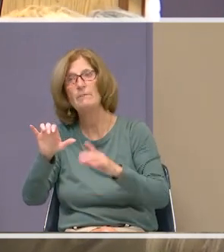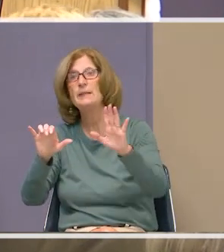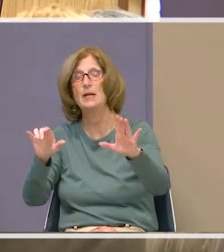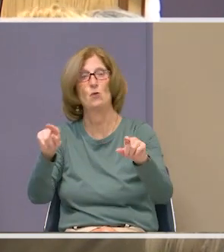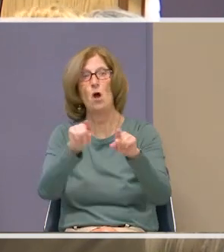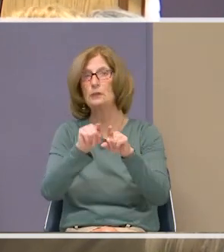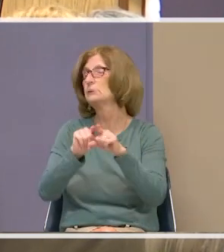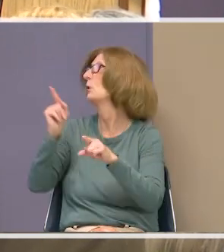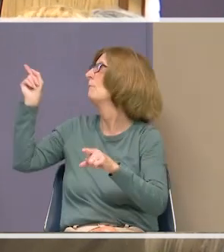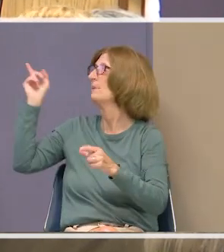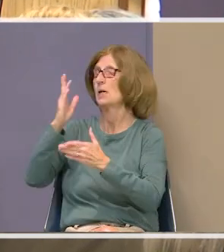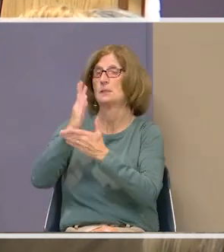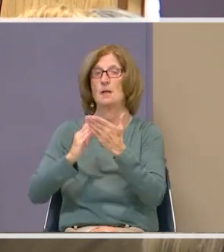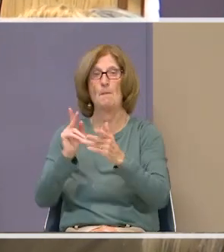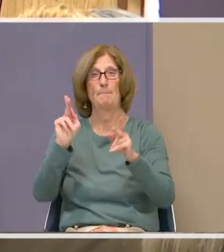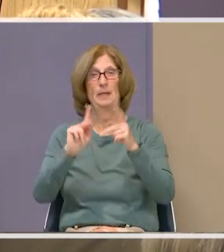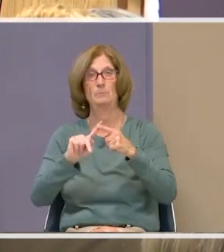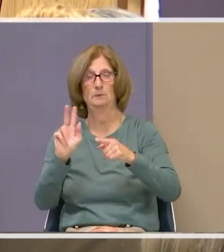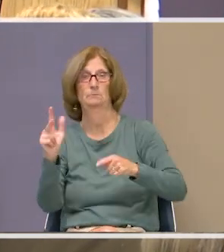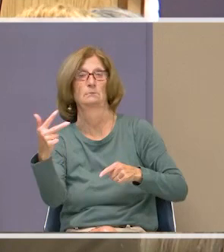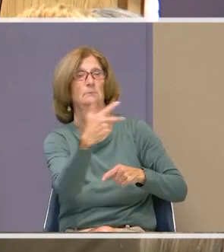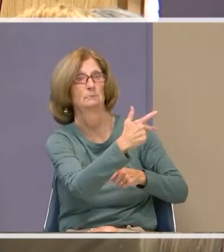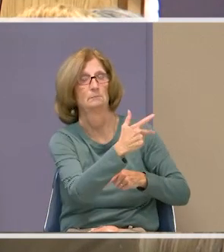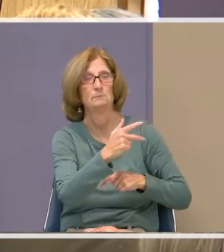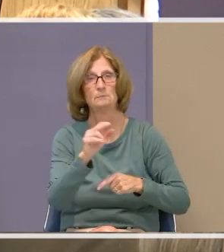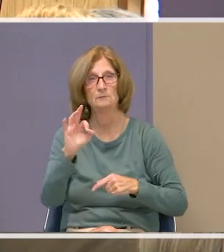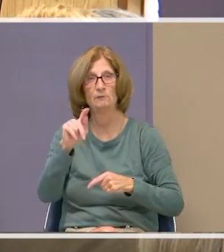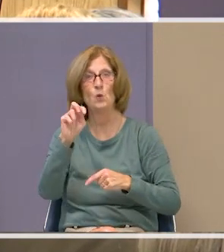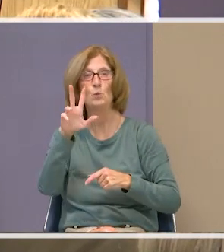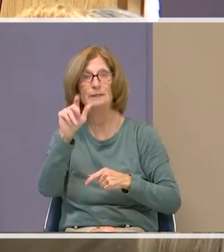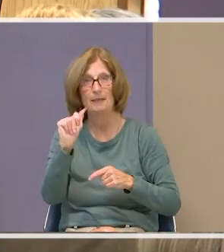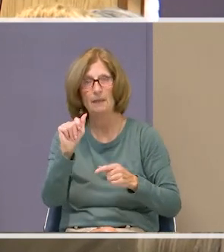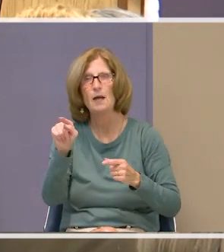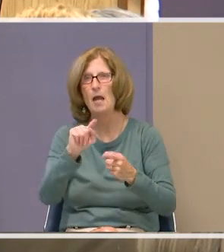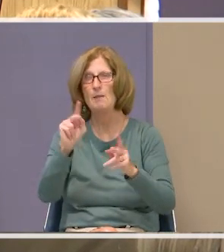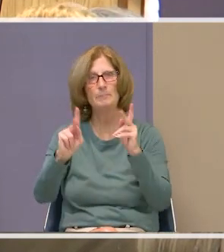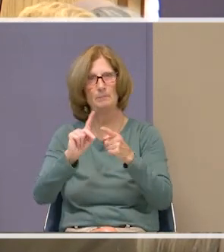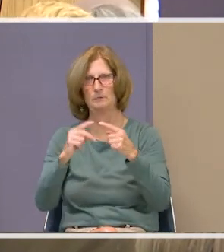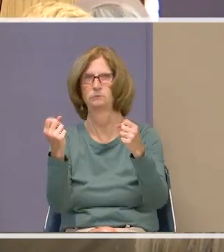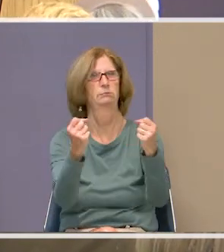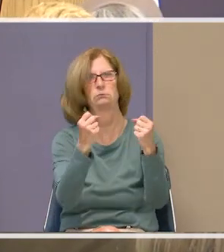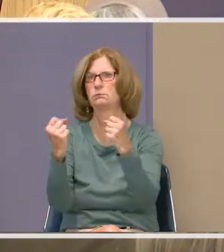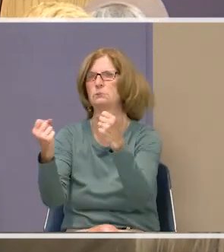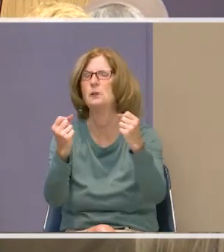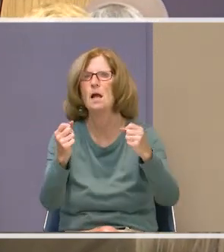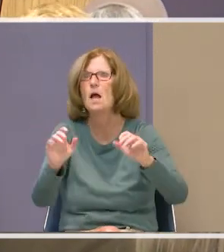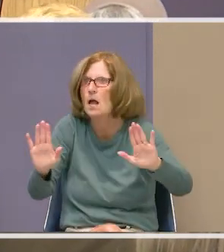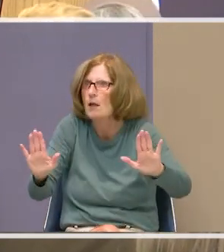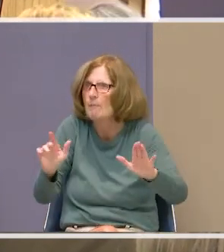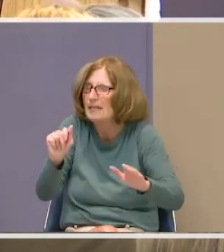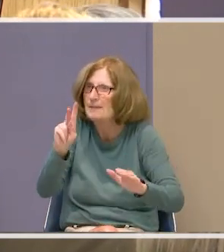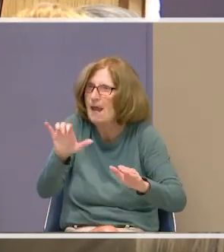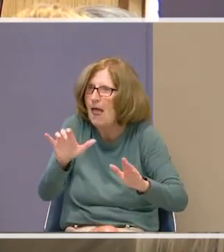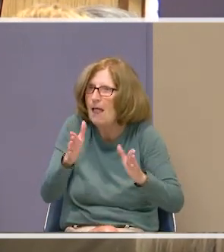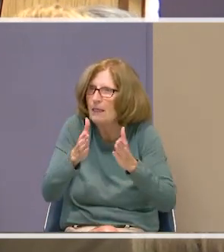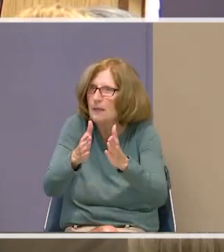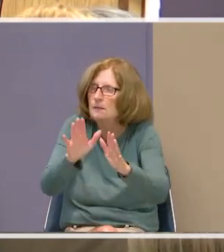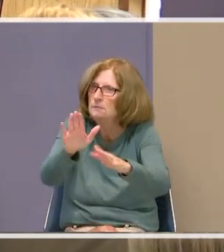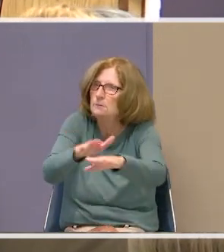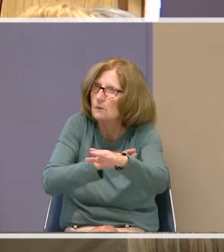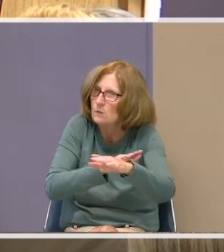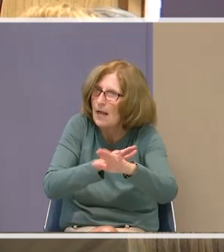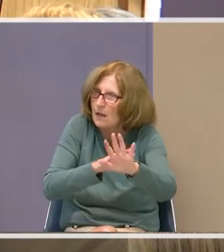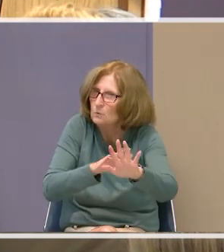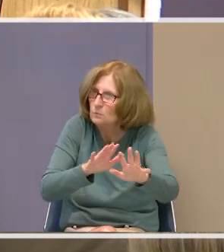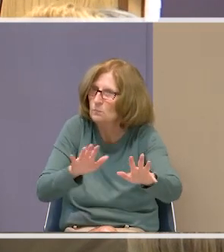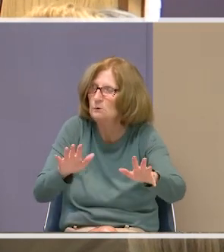Way, which behind my house is 2 ways, and people are wilding back there. I believe it. So even if that was one way, it